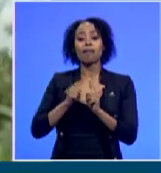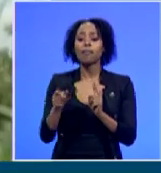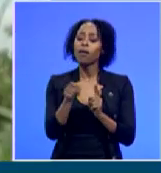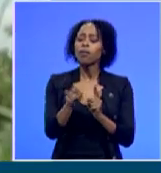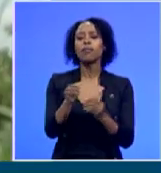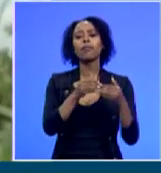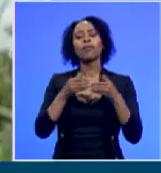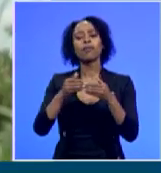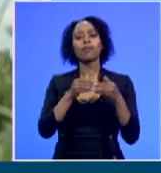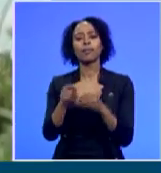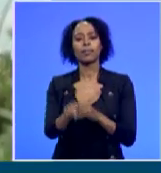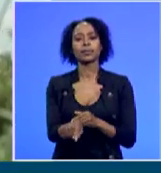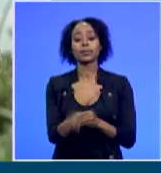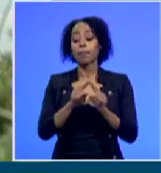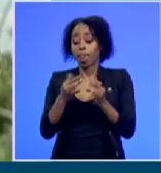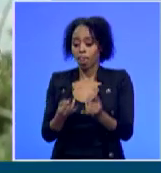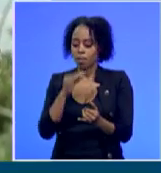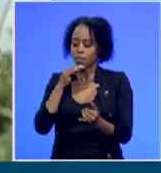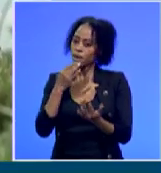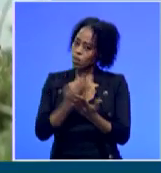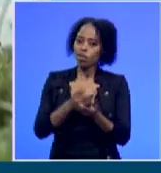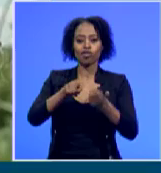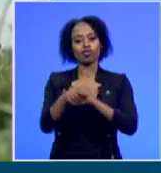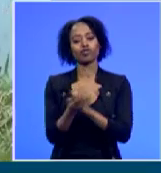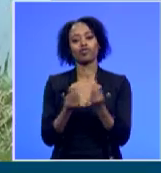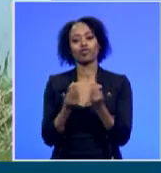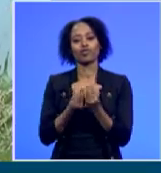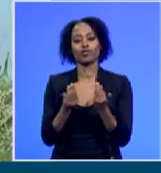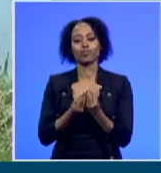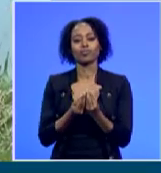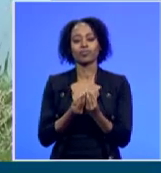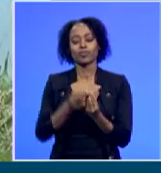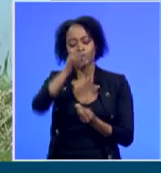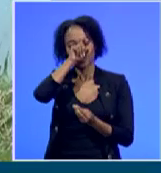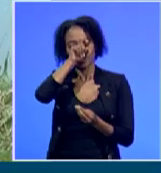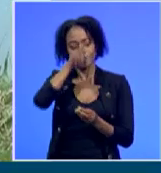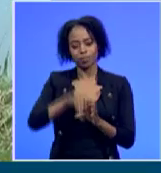this breakthrough may represent a turning point for the northern white rhino's fate.